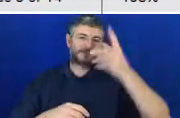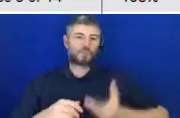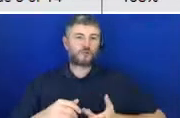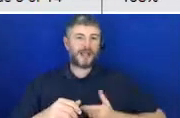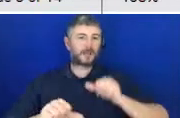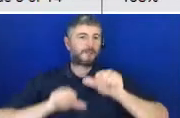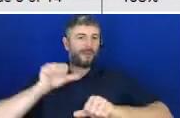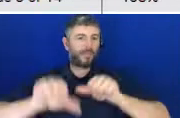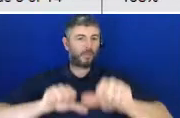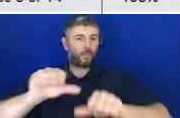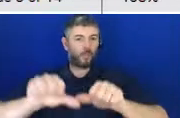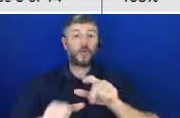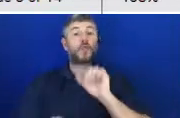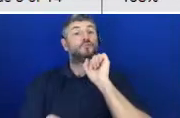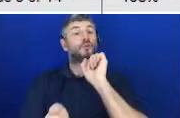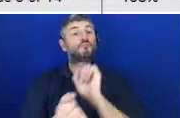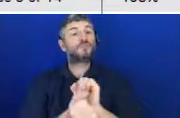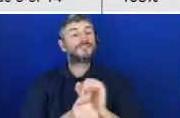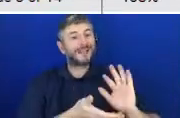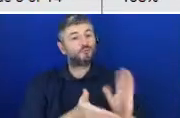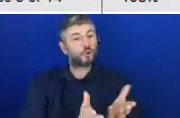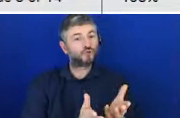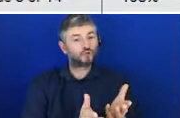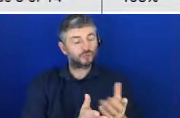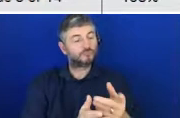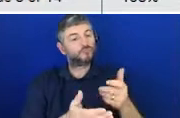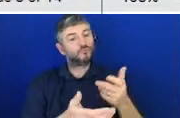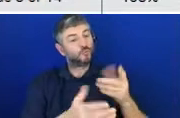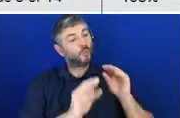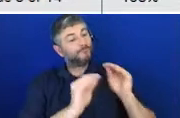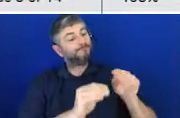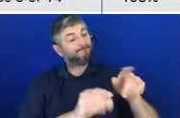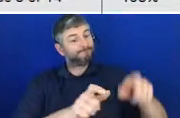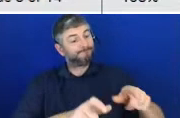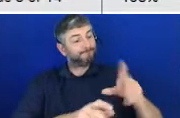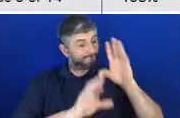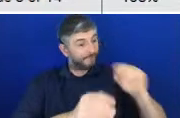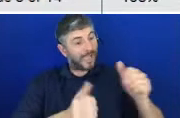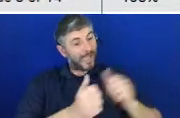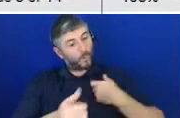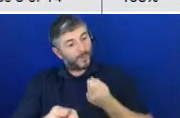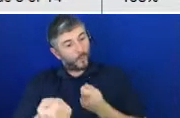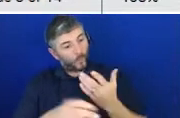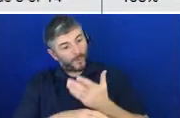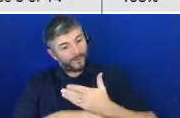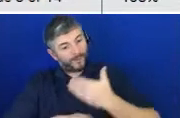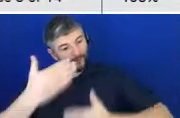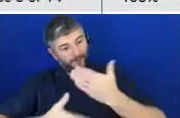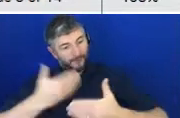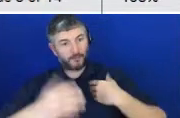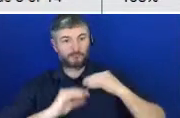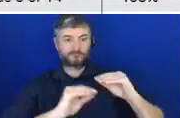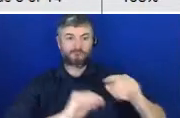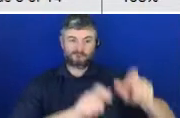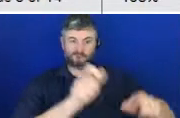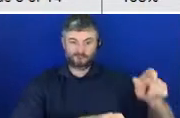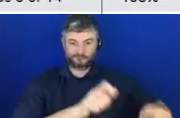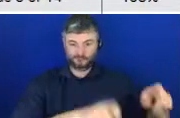prison induction, and this supports individuals to understand how the regime operates. And then what we do is we focus on